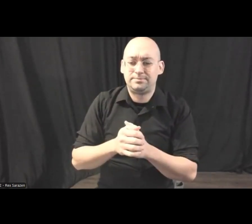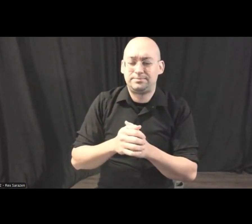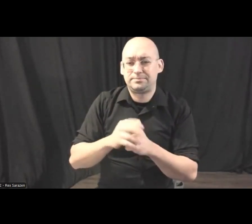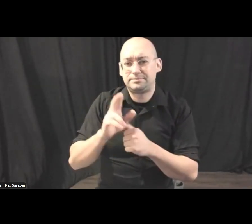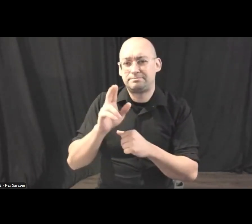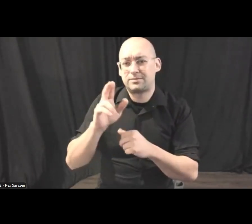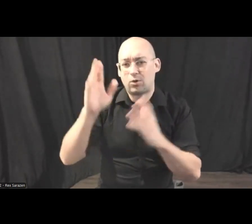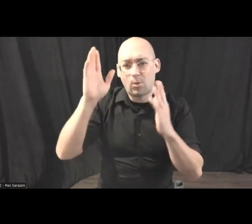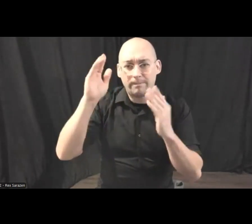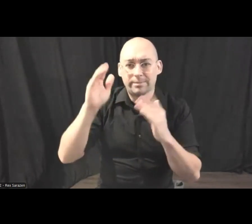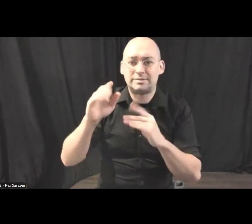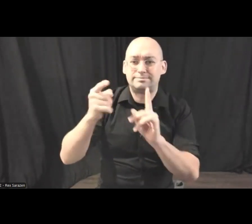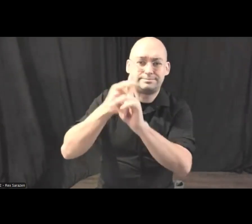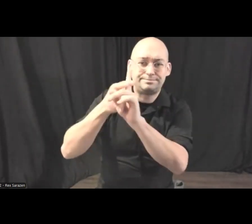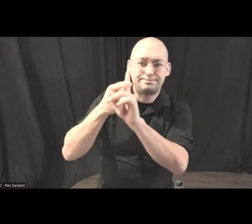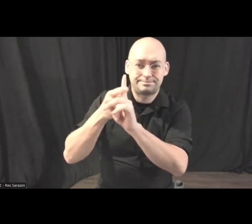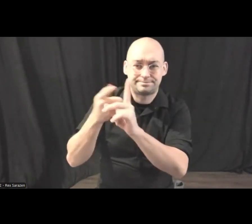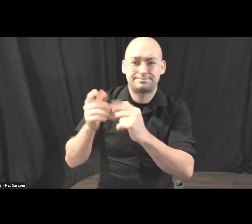hope and optimism.